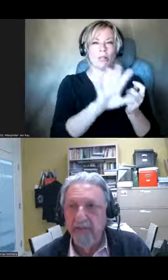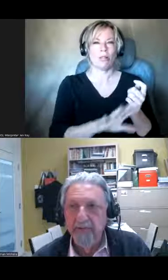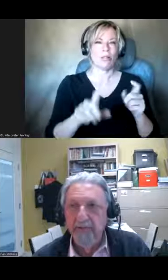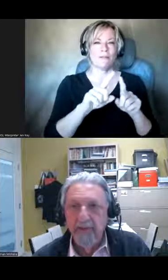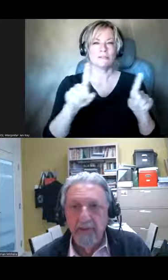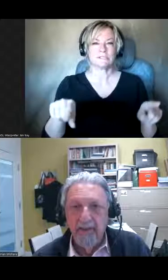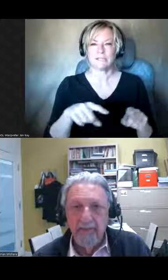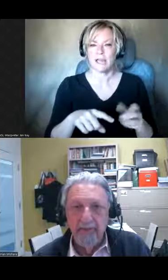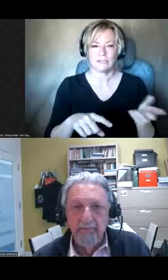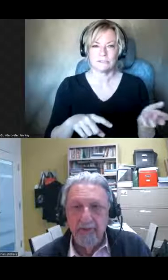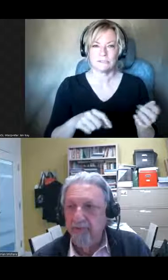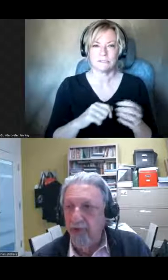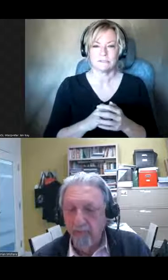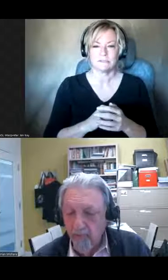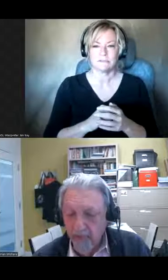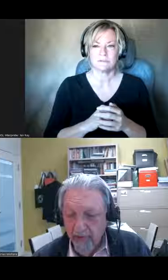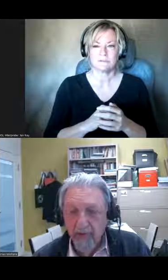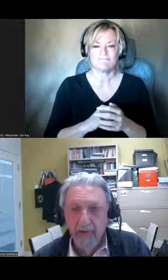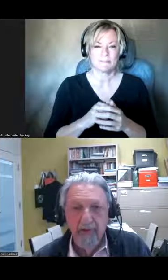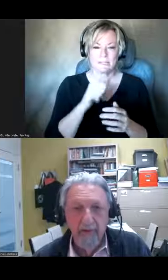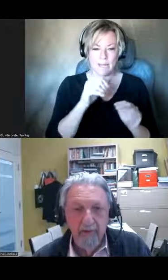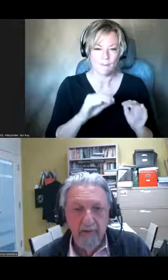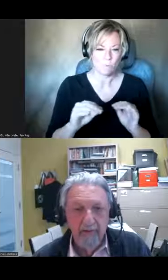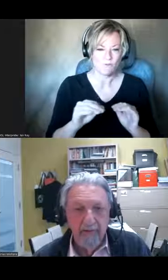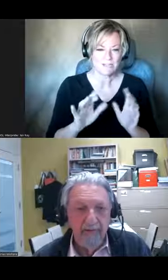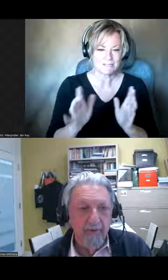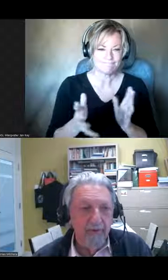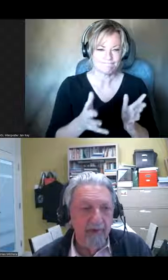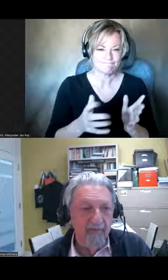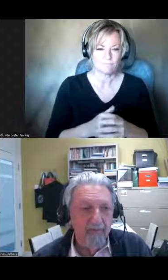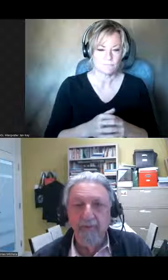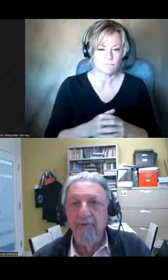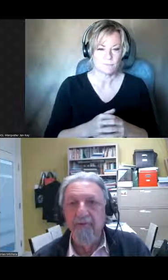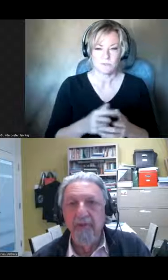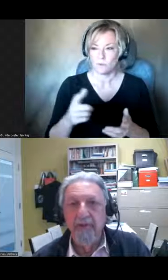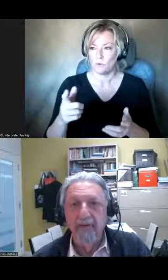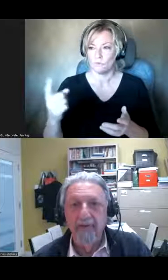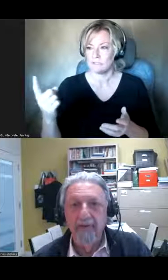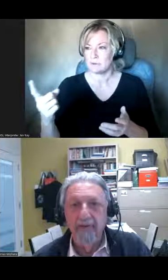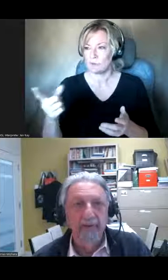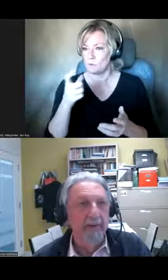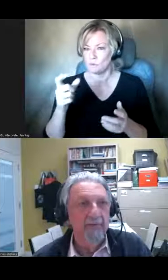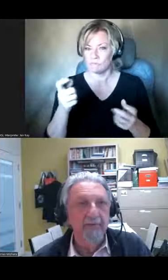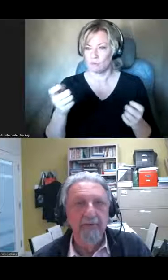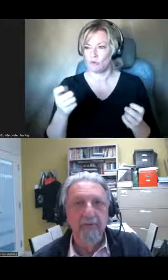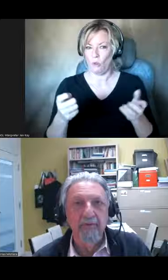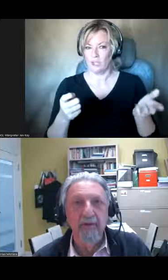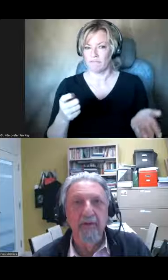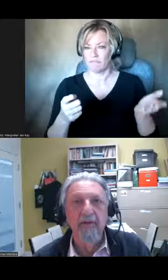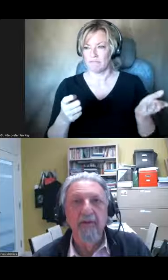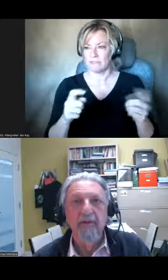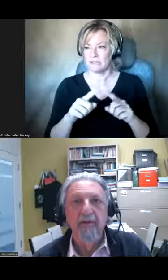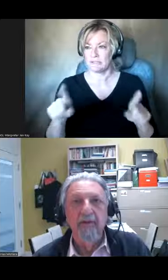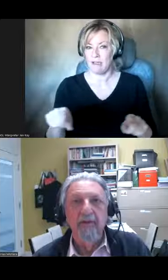yet. It's not moving. So whoever is, it's